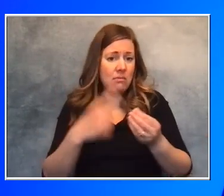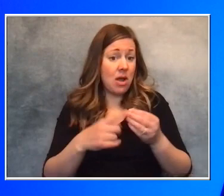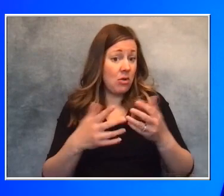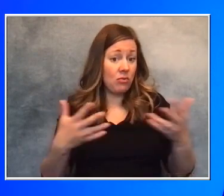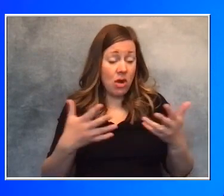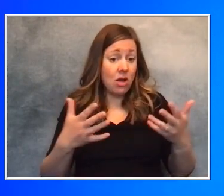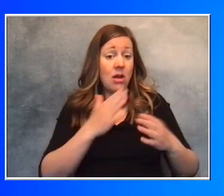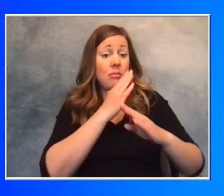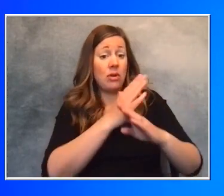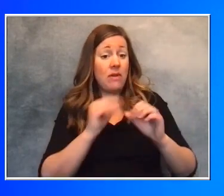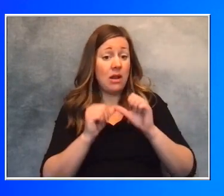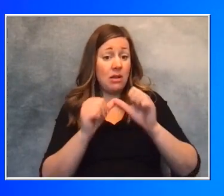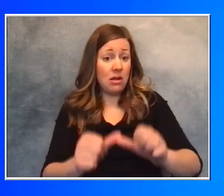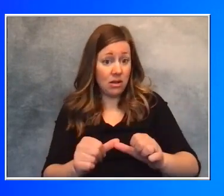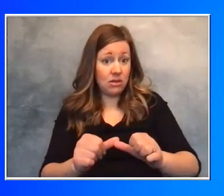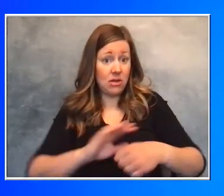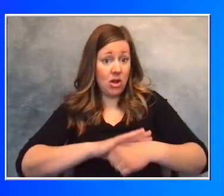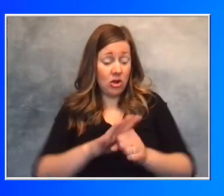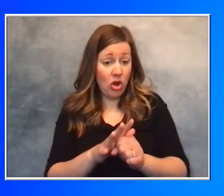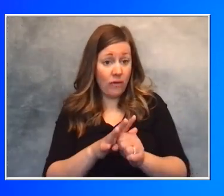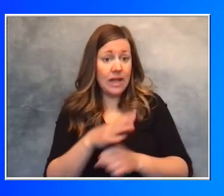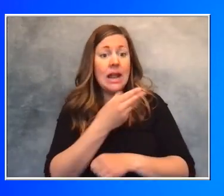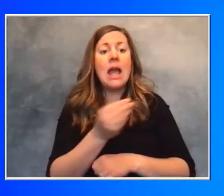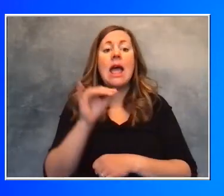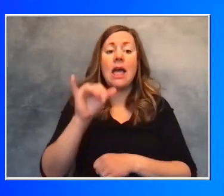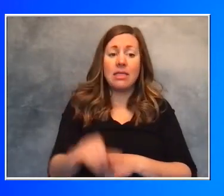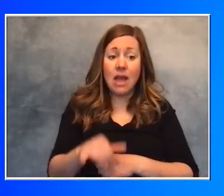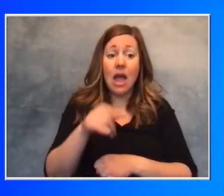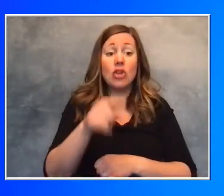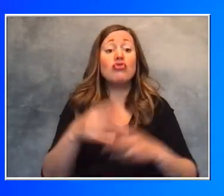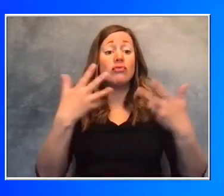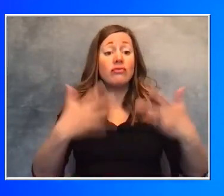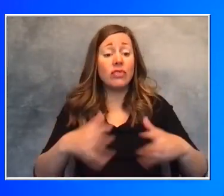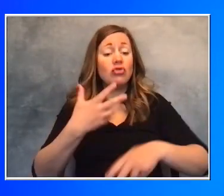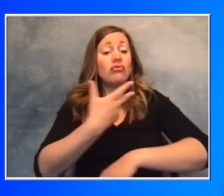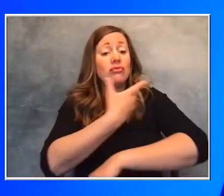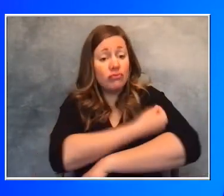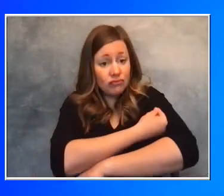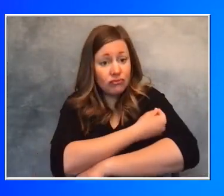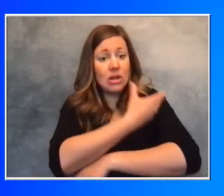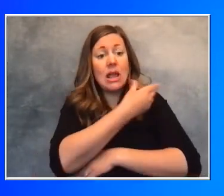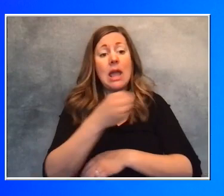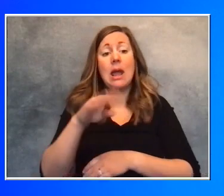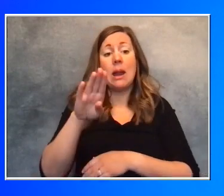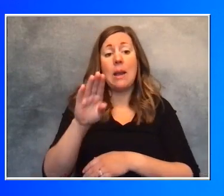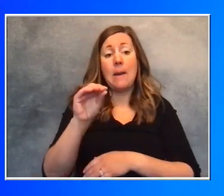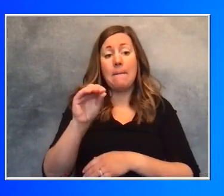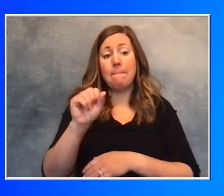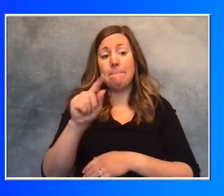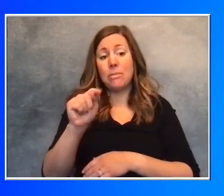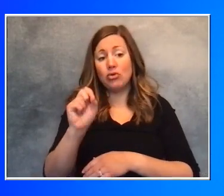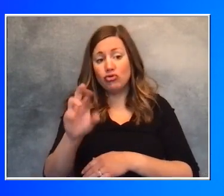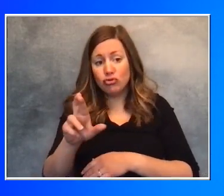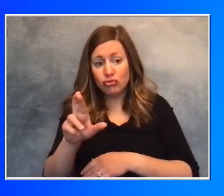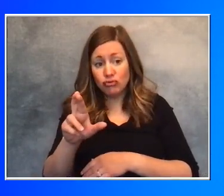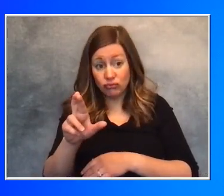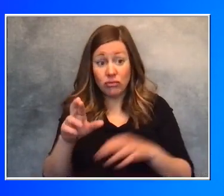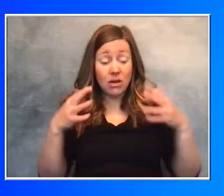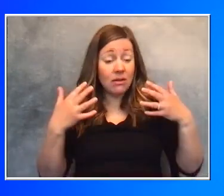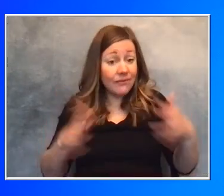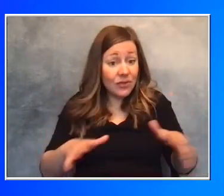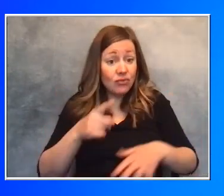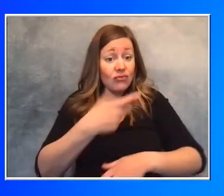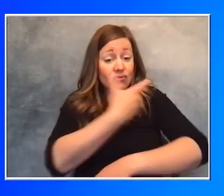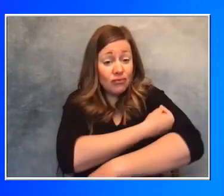COVID if you get COVID, and that is that you have been immunized and boosted and updated. Is that if you've been immunized, boosted, and updated, you have